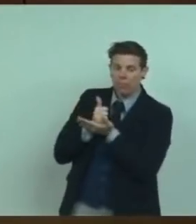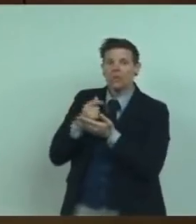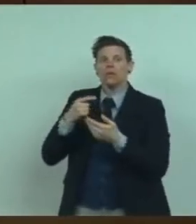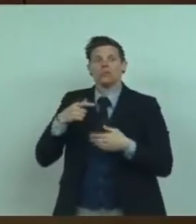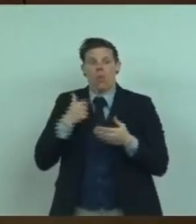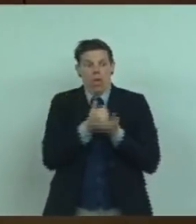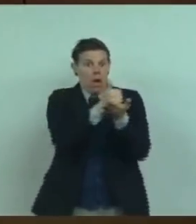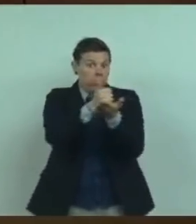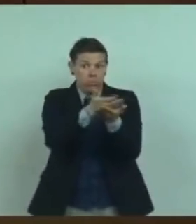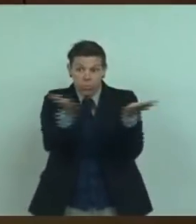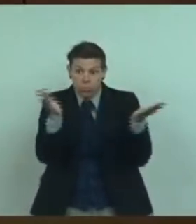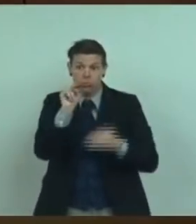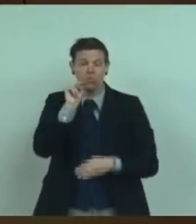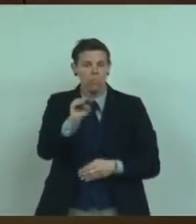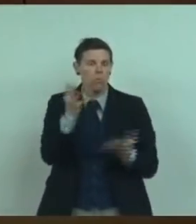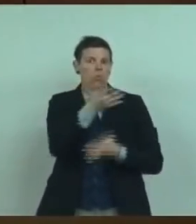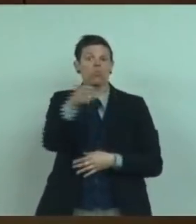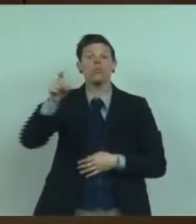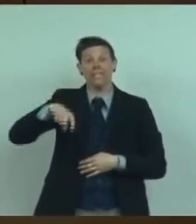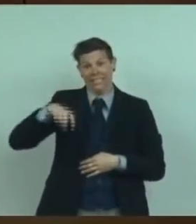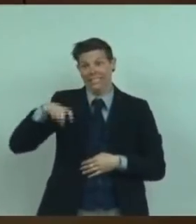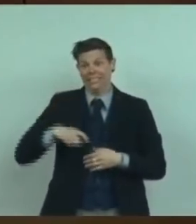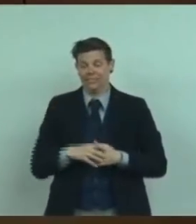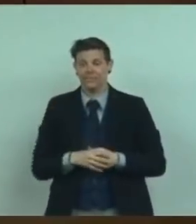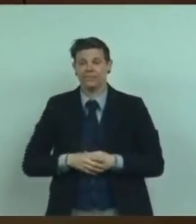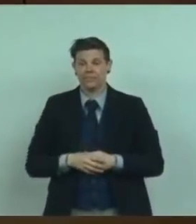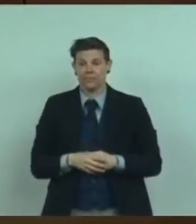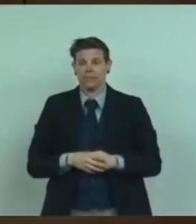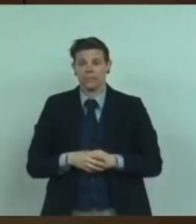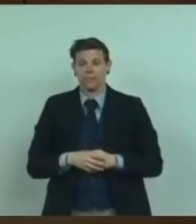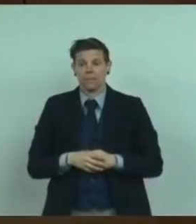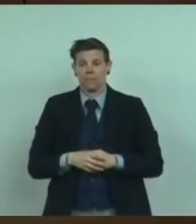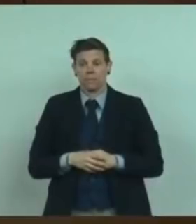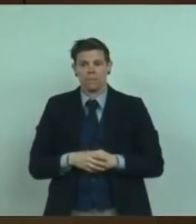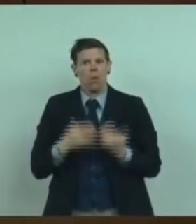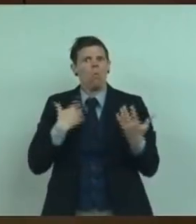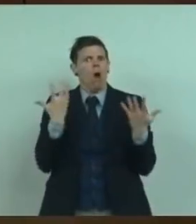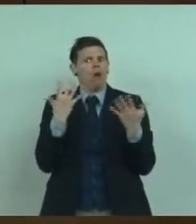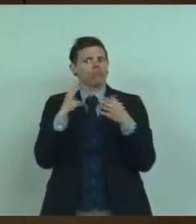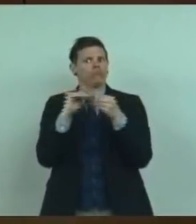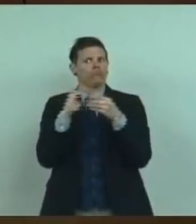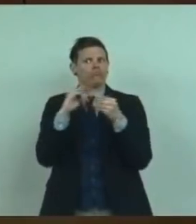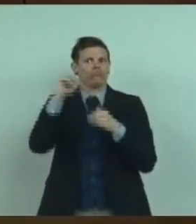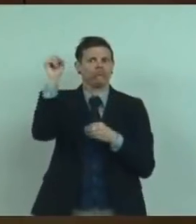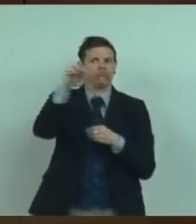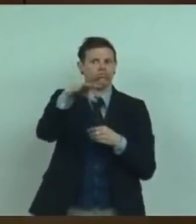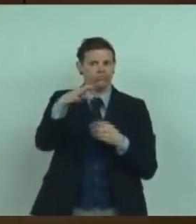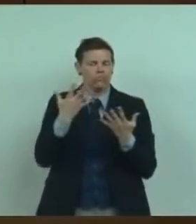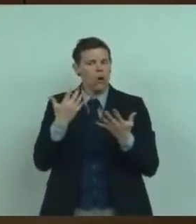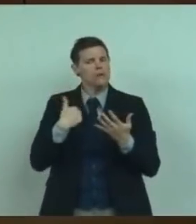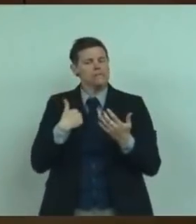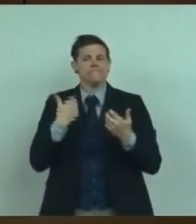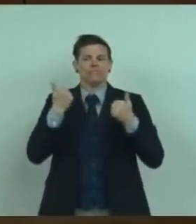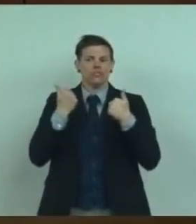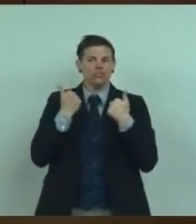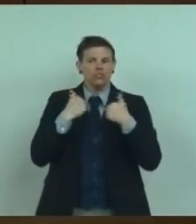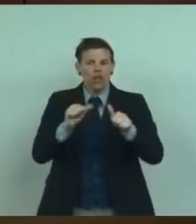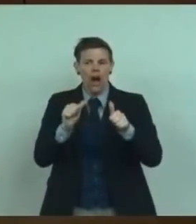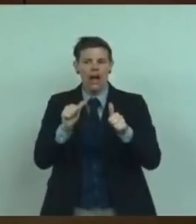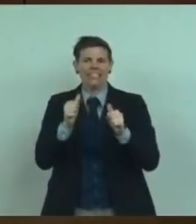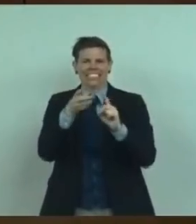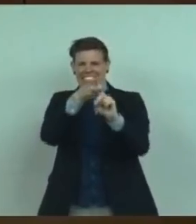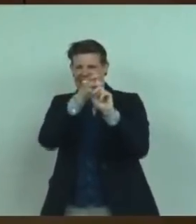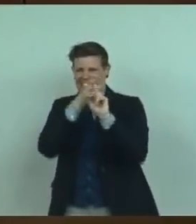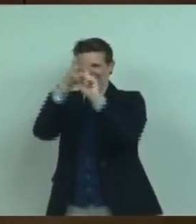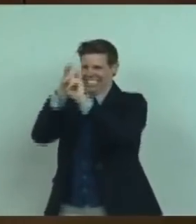I also want to talk a little bit about our efforts to get additional healthcare professionals. So I've been leaning